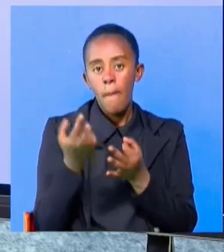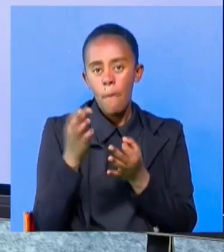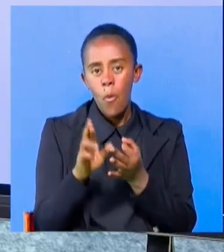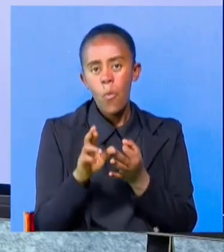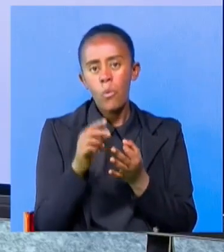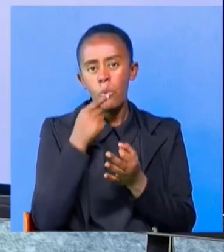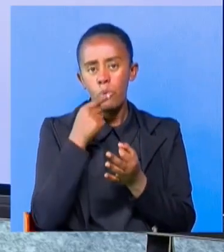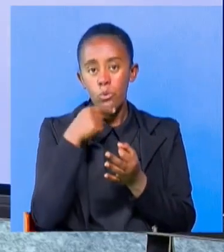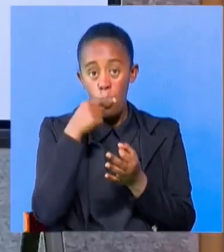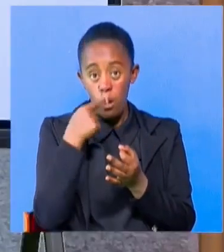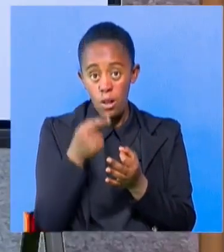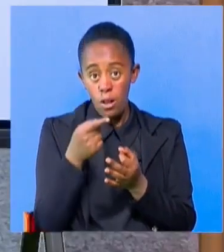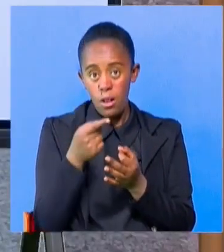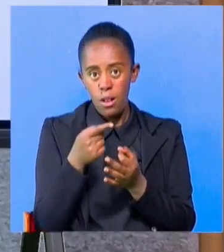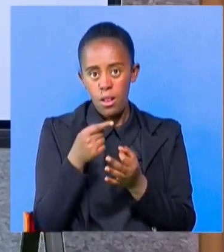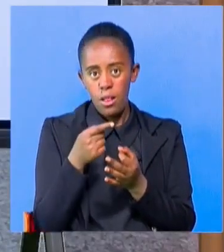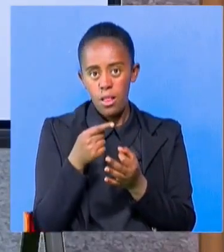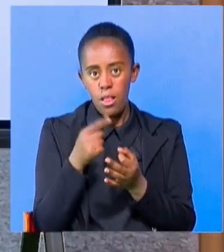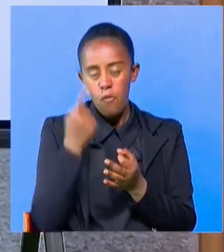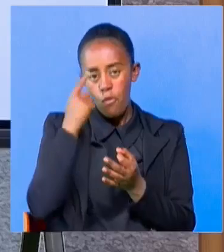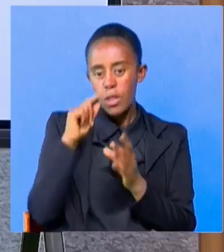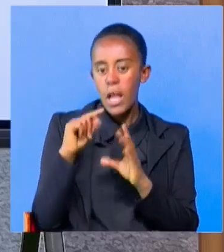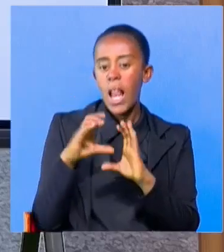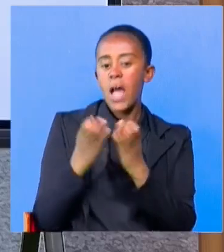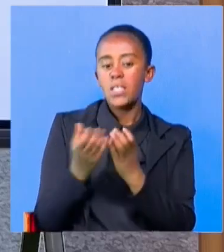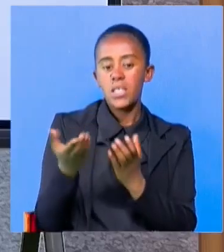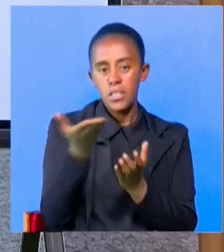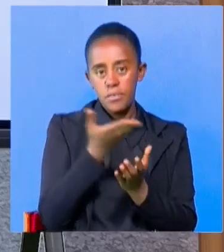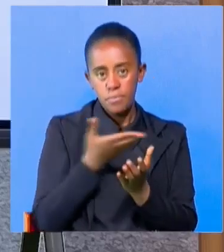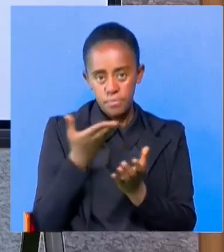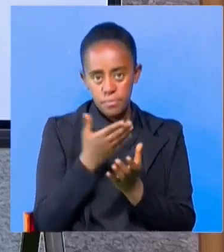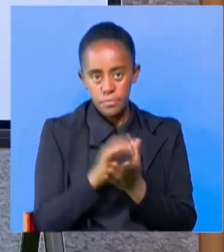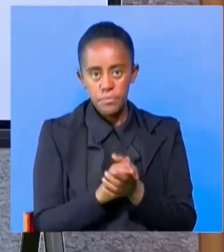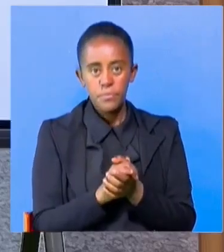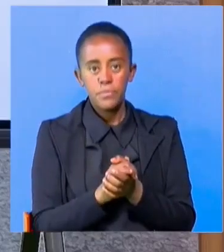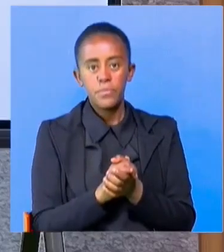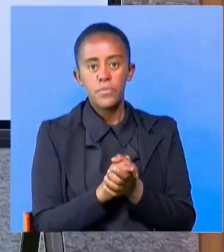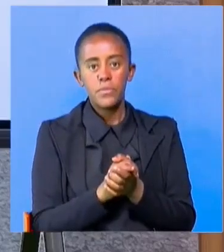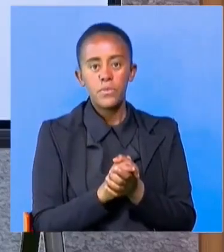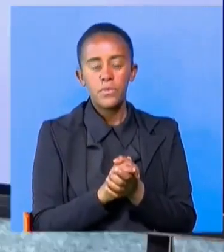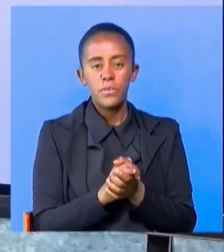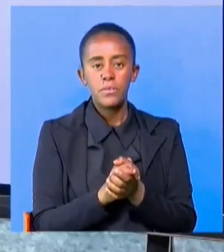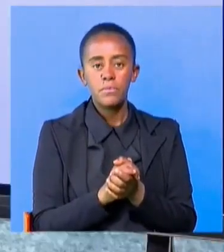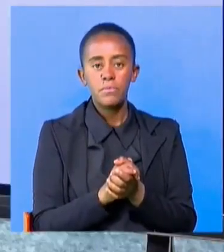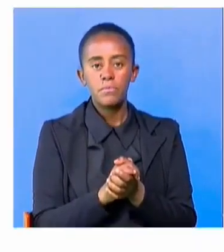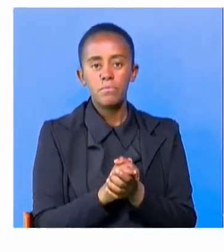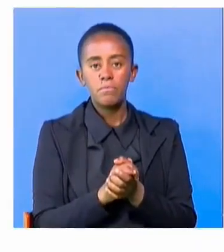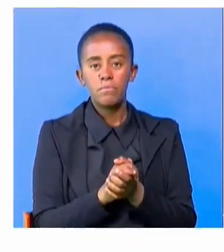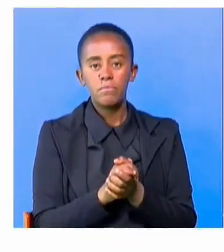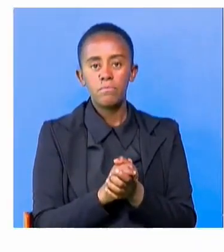told about yourself for the class. Okay? So activity.